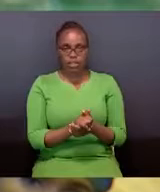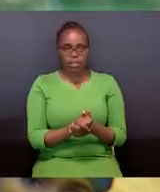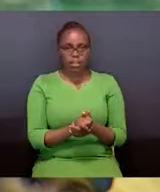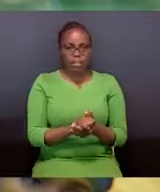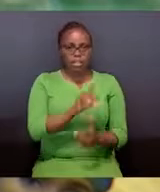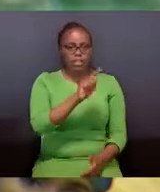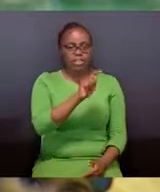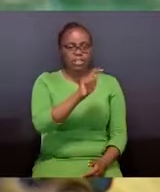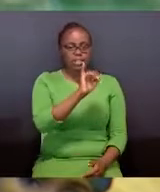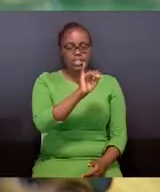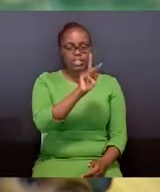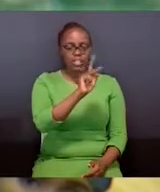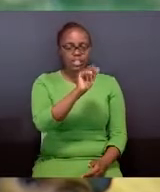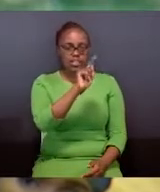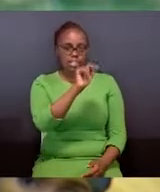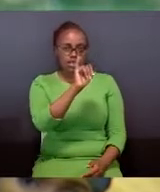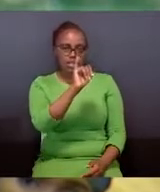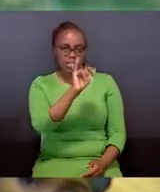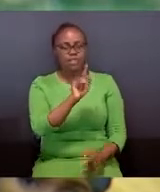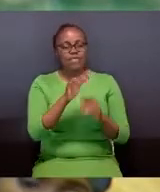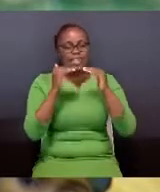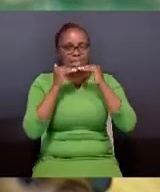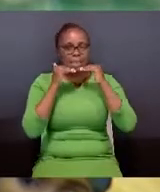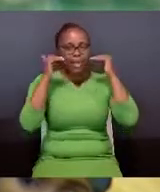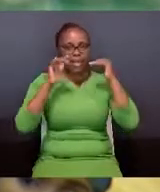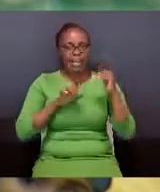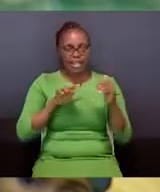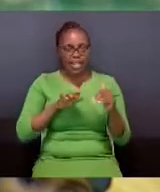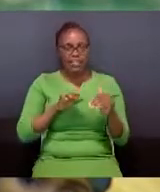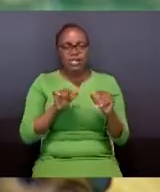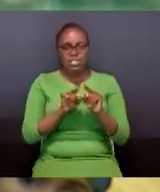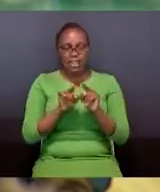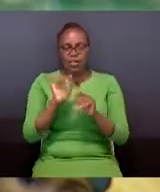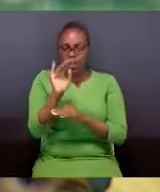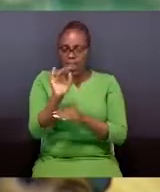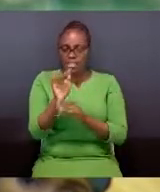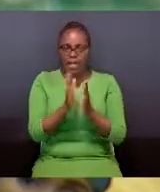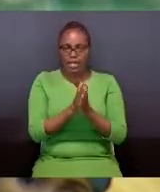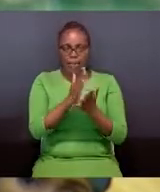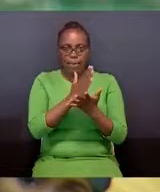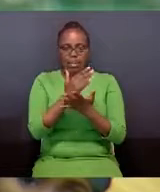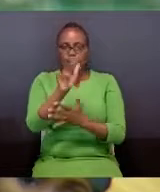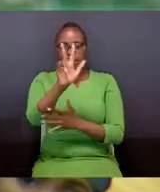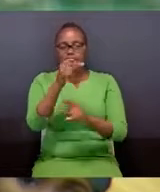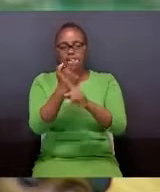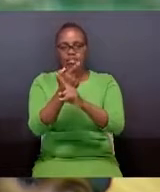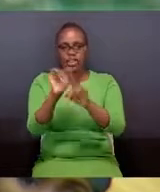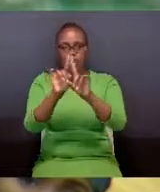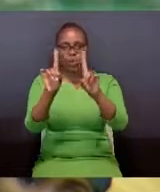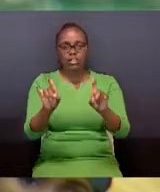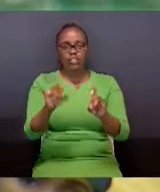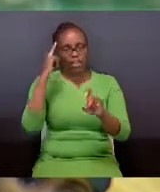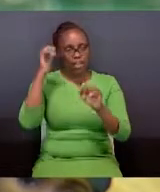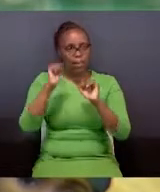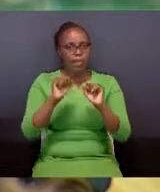Tikitik from Madagascar, the smiling lady. And I'll speak to it in parts because she asked three different questions. So I think I